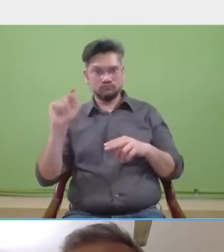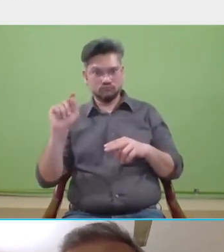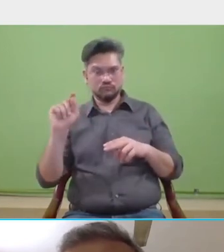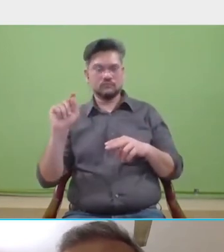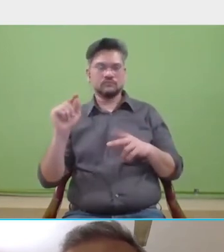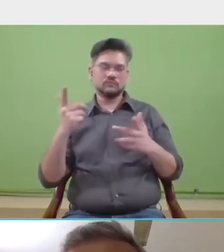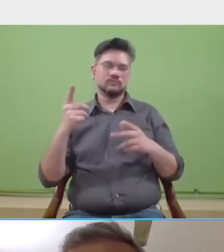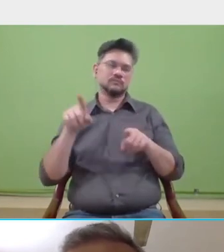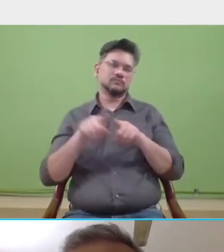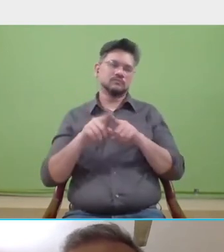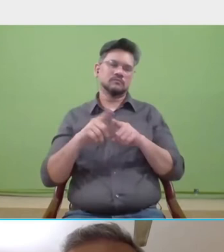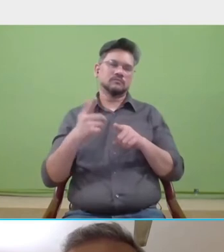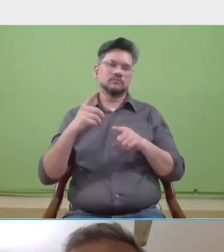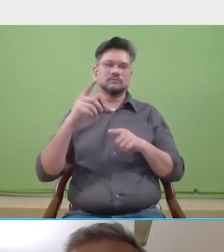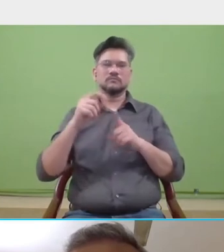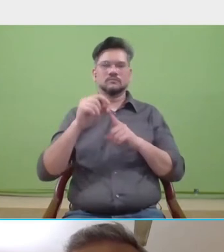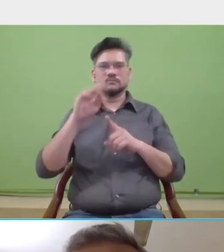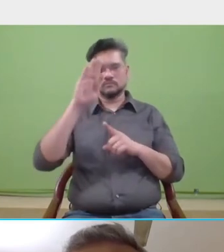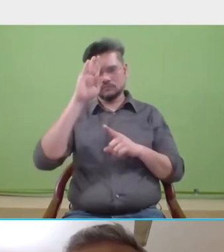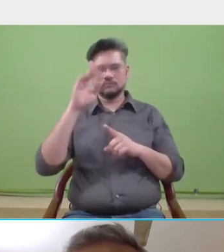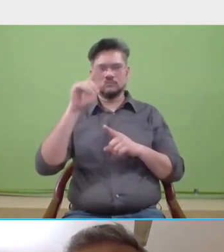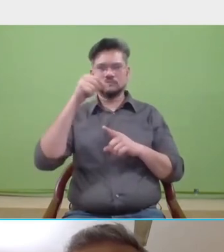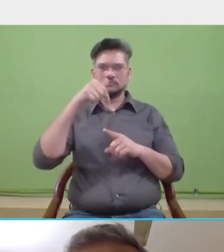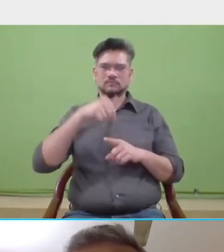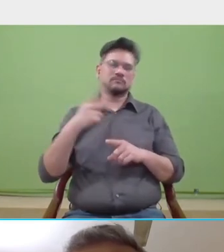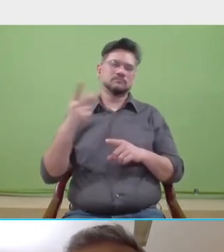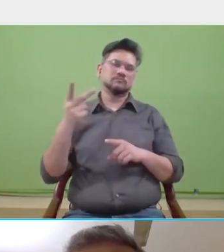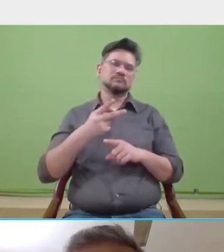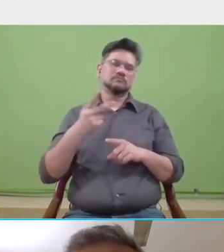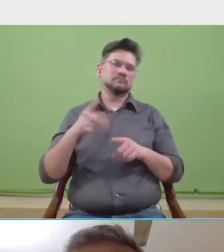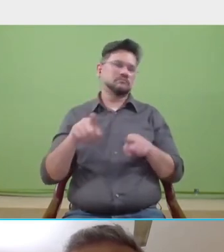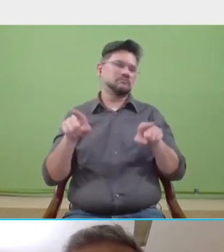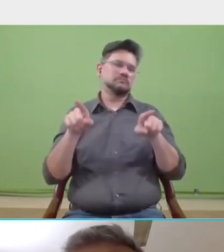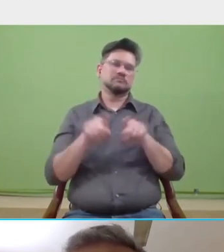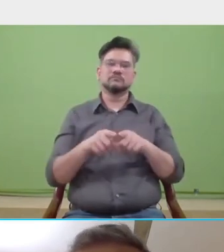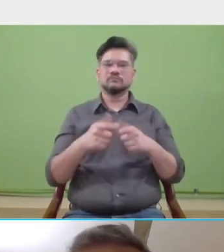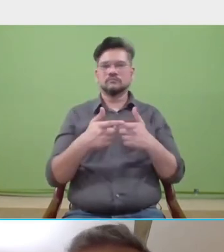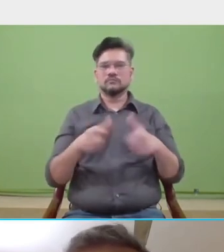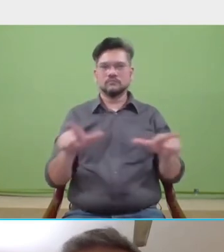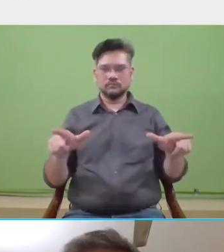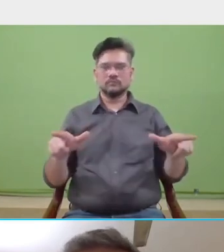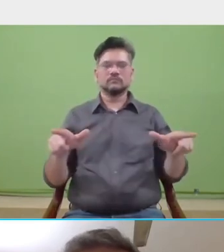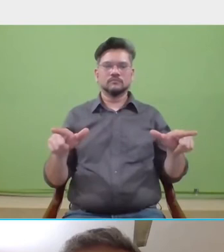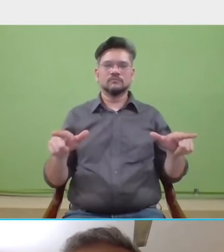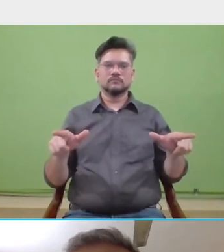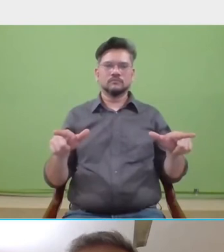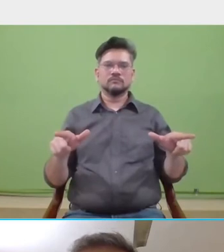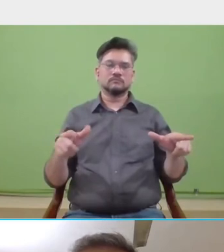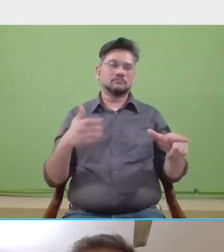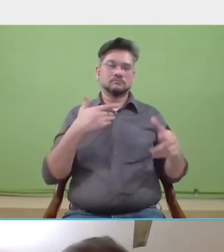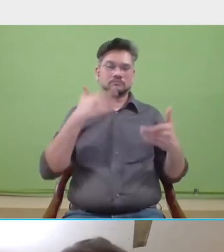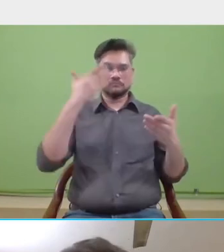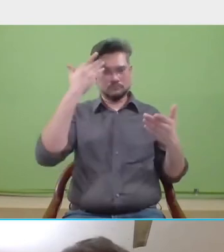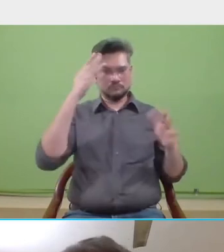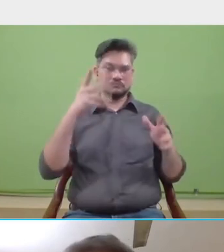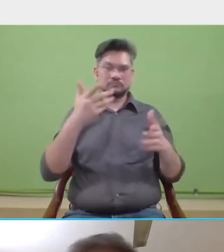in pakistan and india are the same language okay and this is what i think you might have discussed in another talk in this